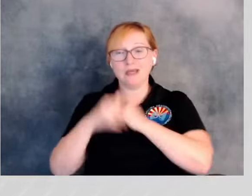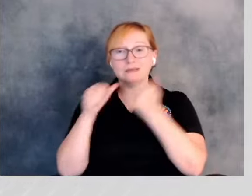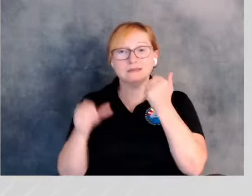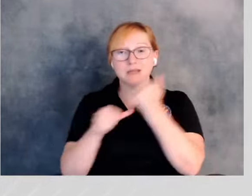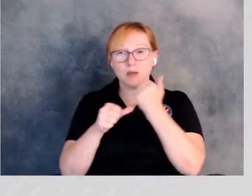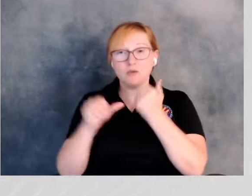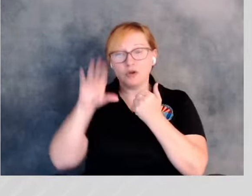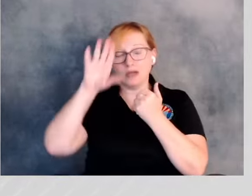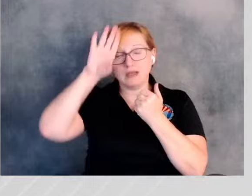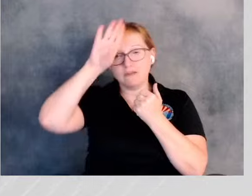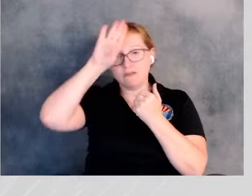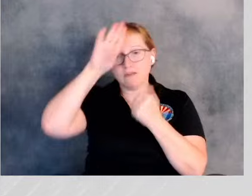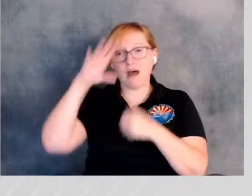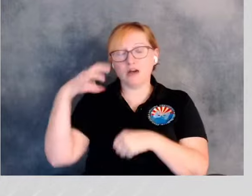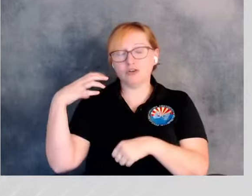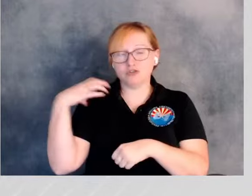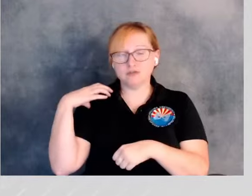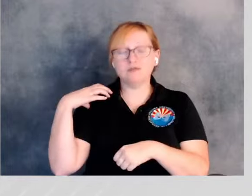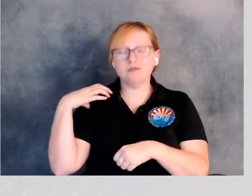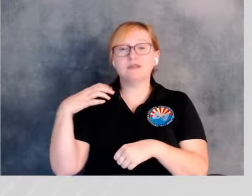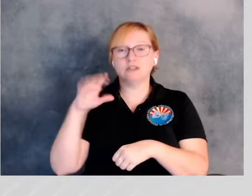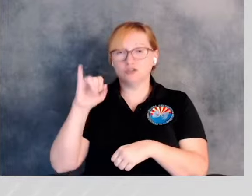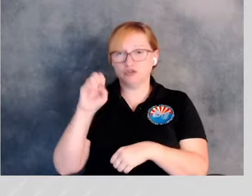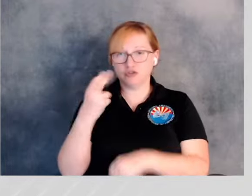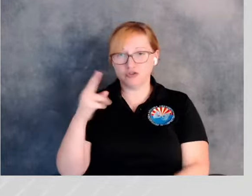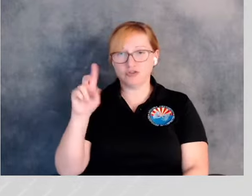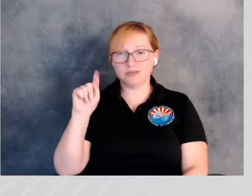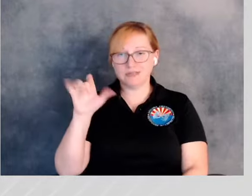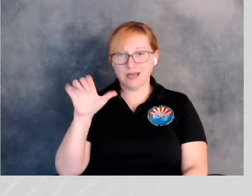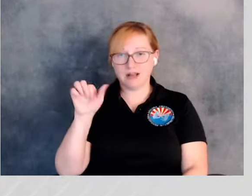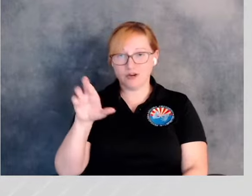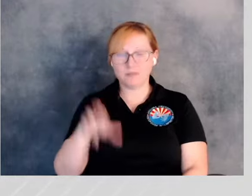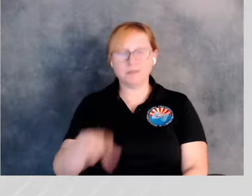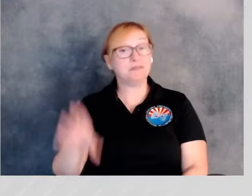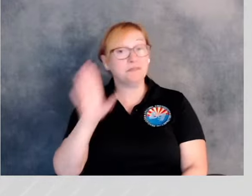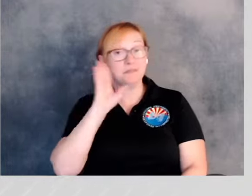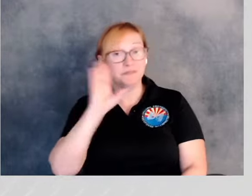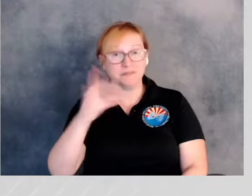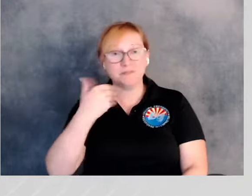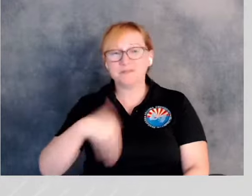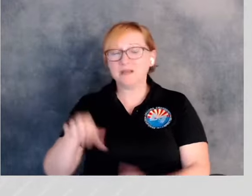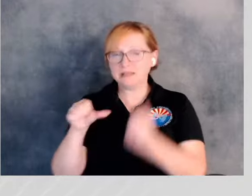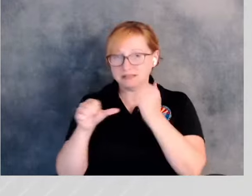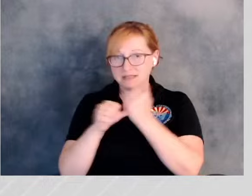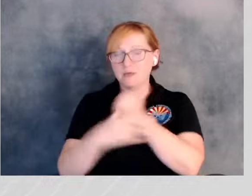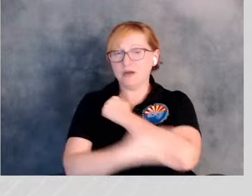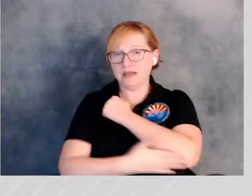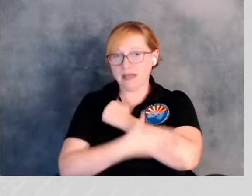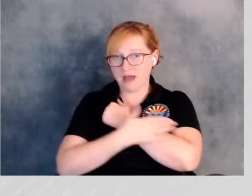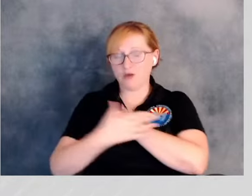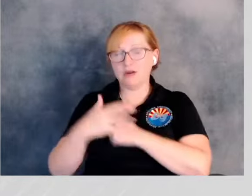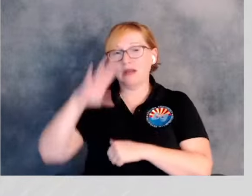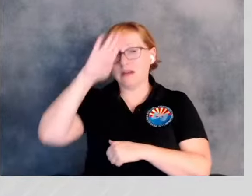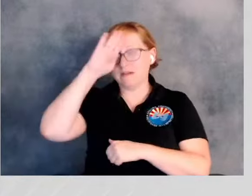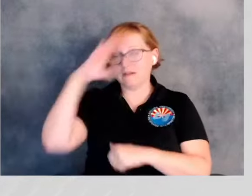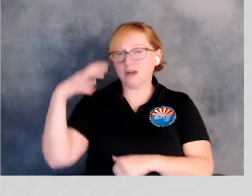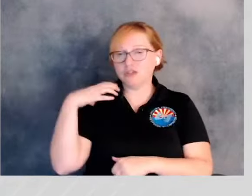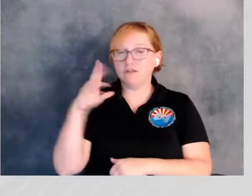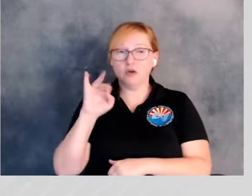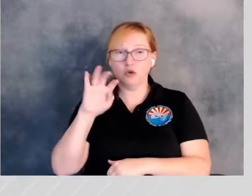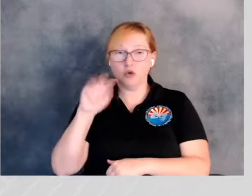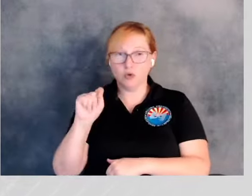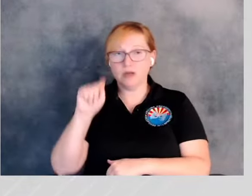Thank you, Tony. Good evening, Josh Taylor. My day job is I'm the Deputy County Fire Chief and Unit Fire Chief for San Luis Obispo